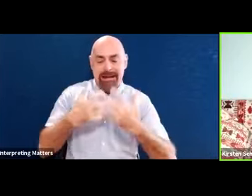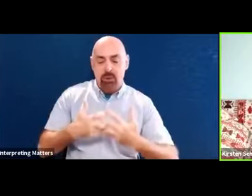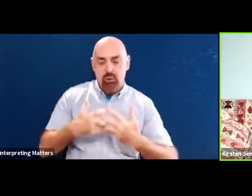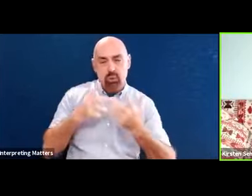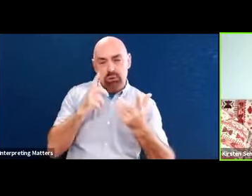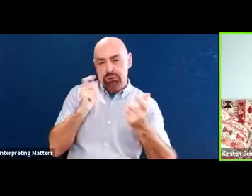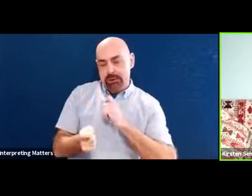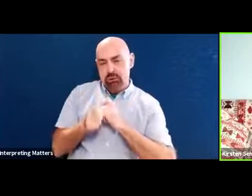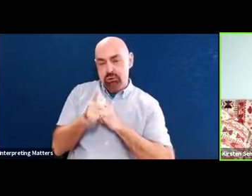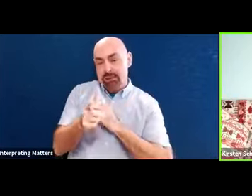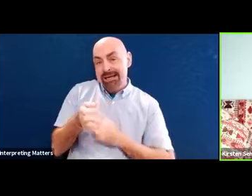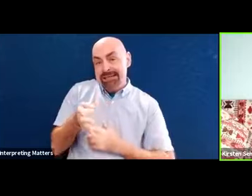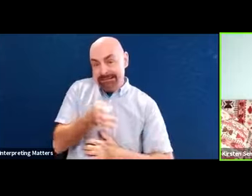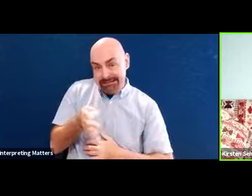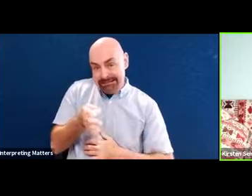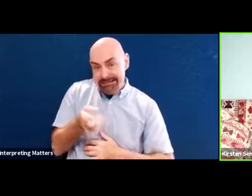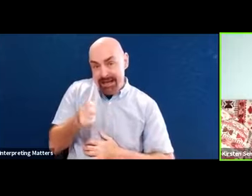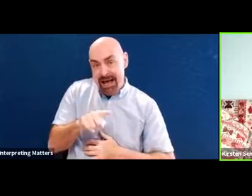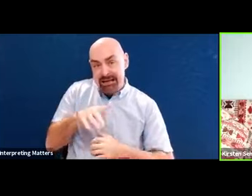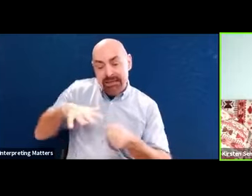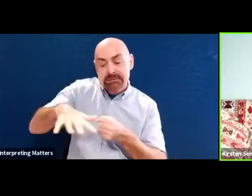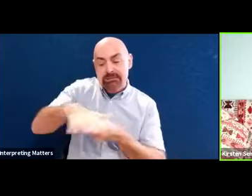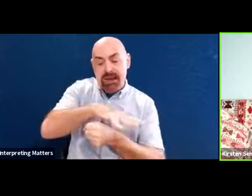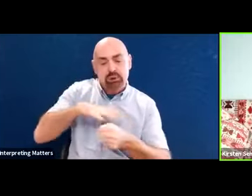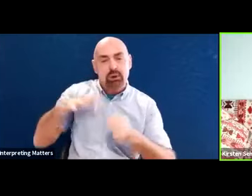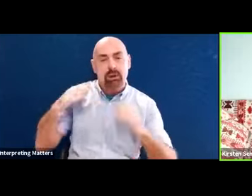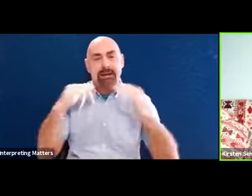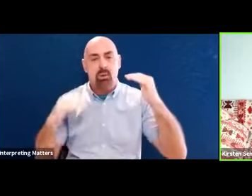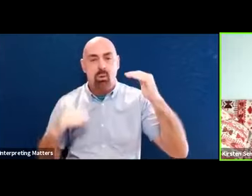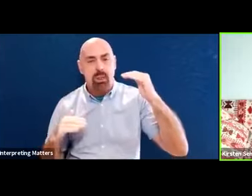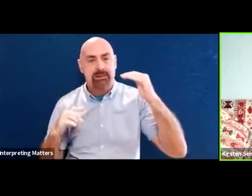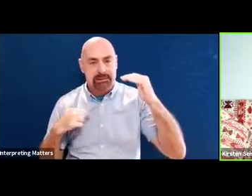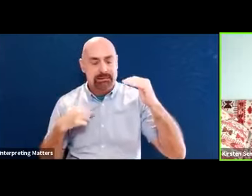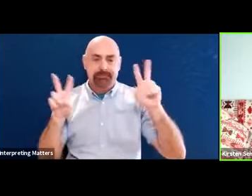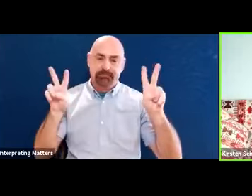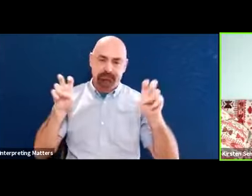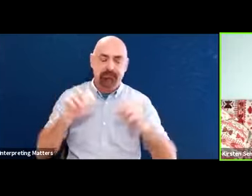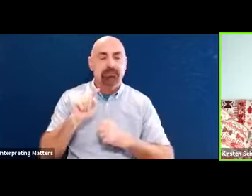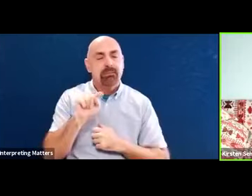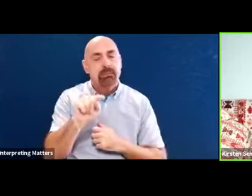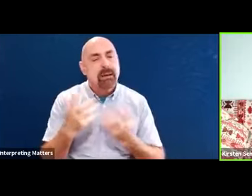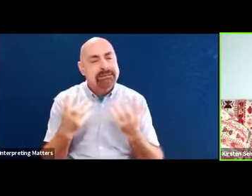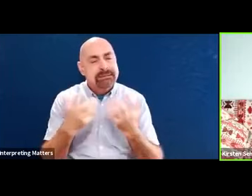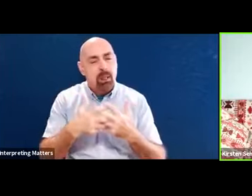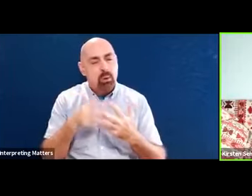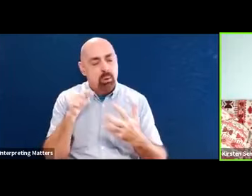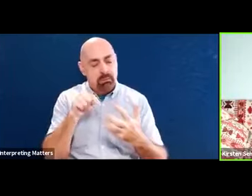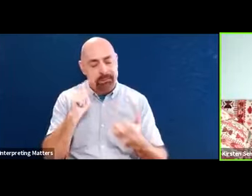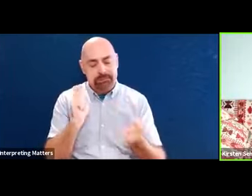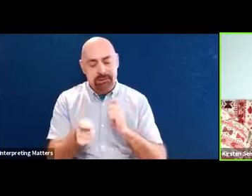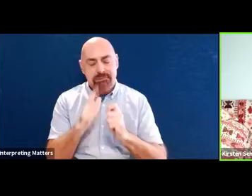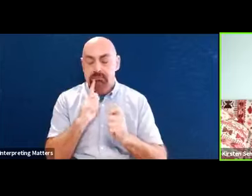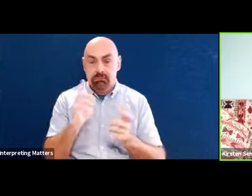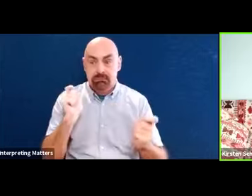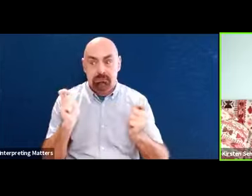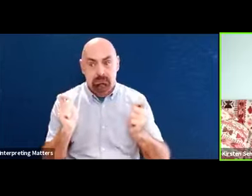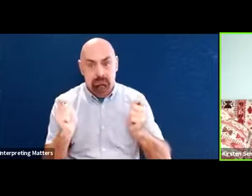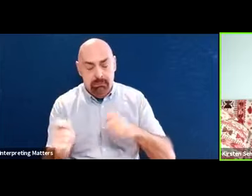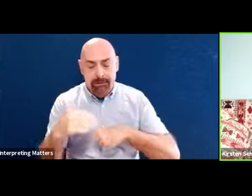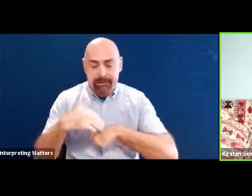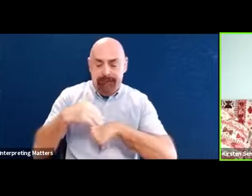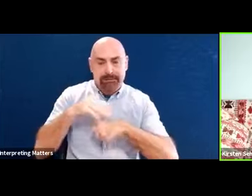Change, Cities and Spatial Inequality. Technological change is reshaping economic